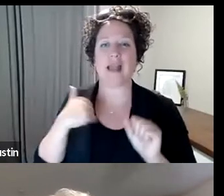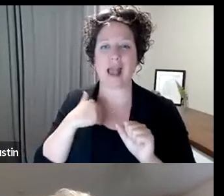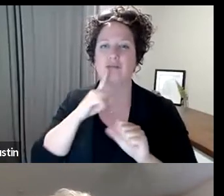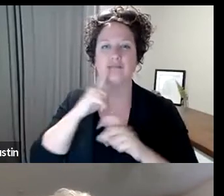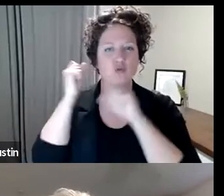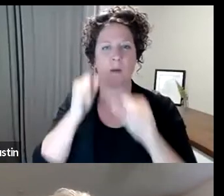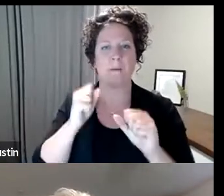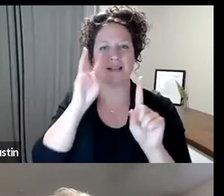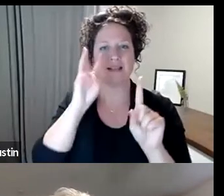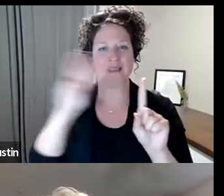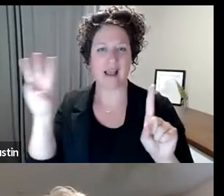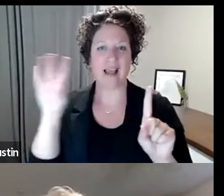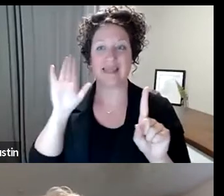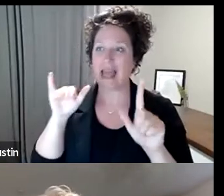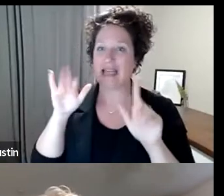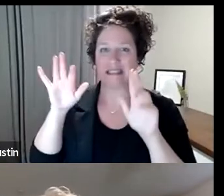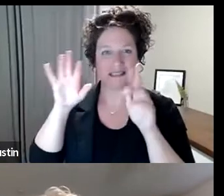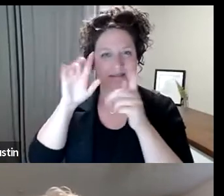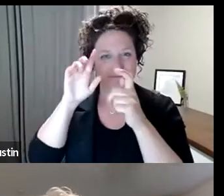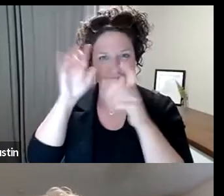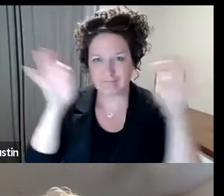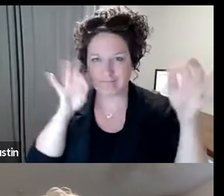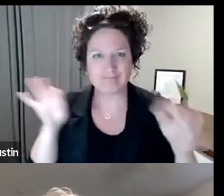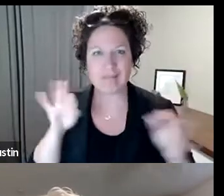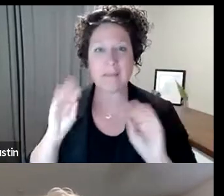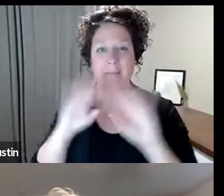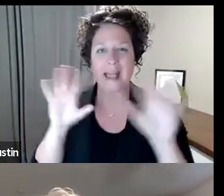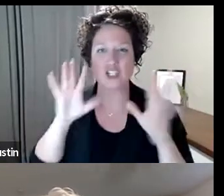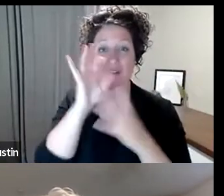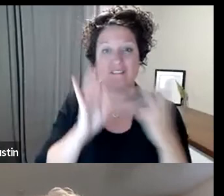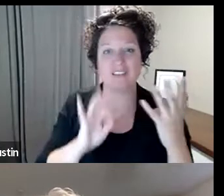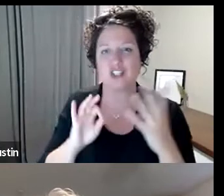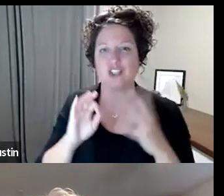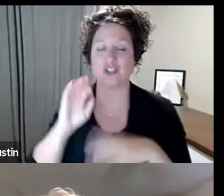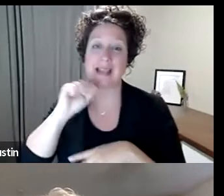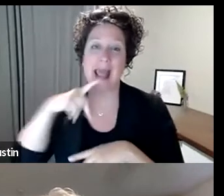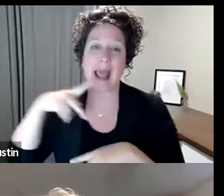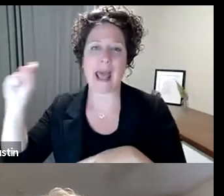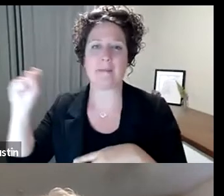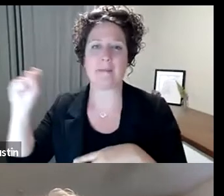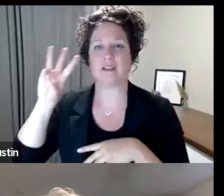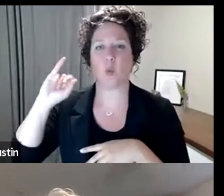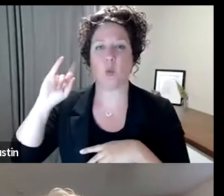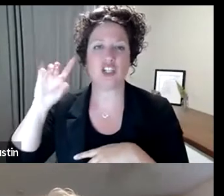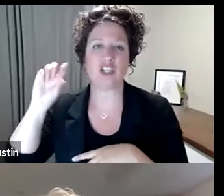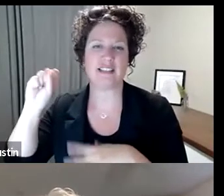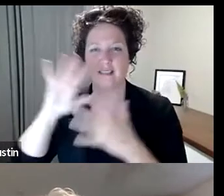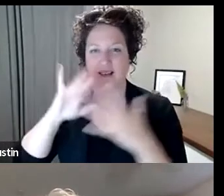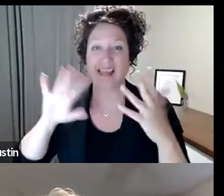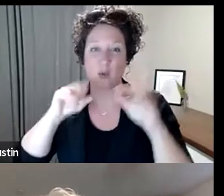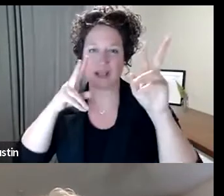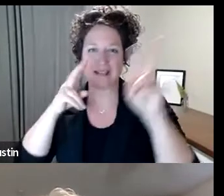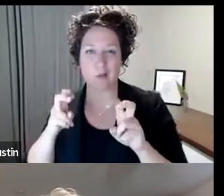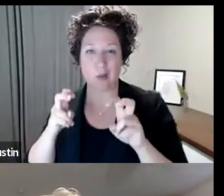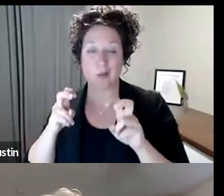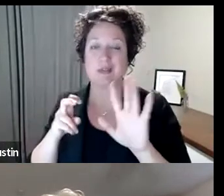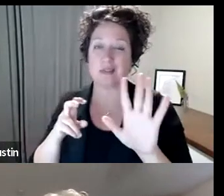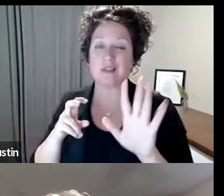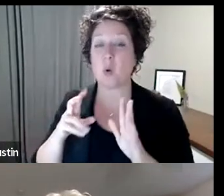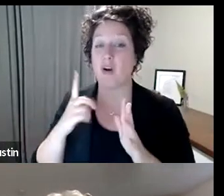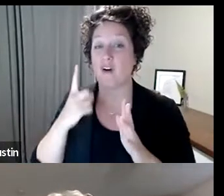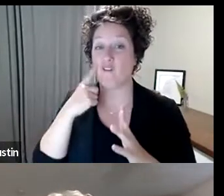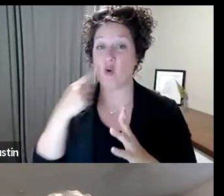site that details magical features and apps and widgets that you can download. But for the nerds amongst us, yes,